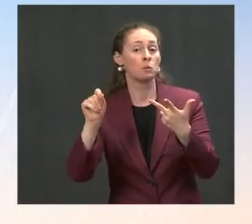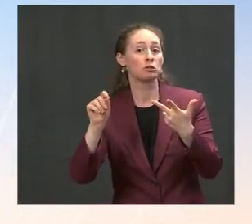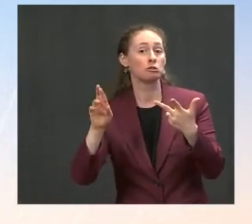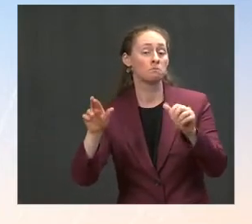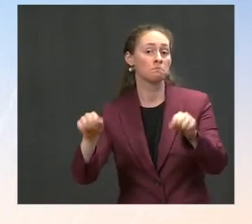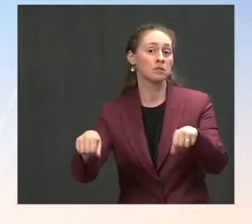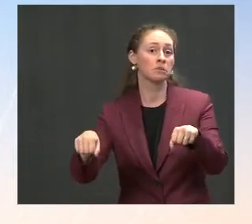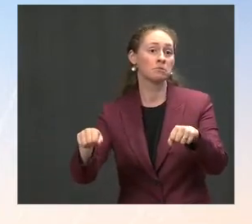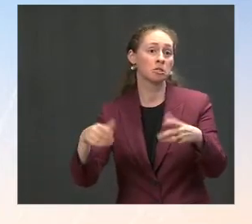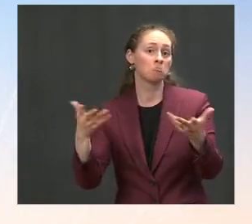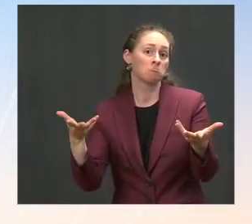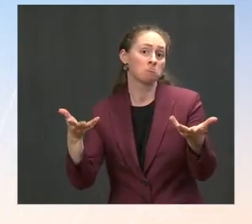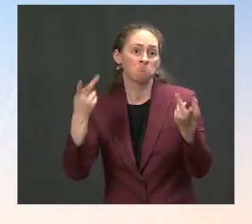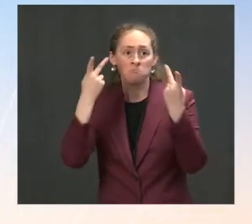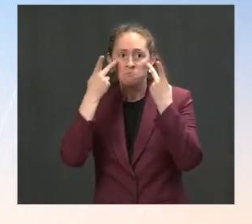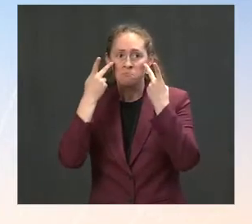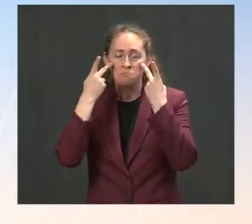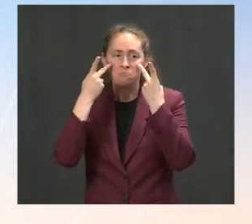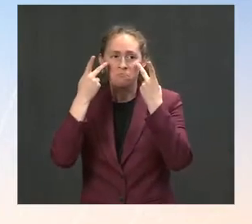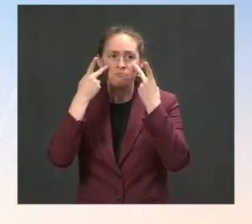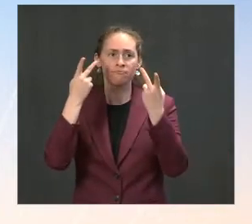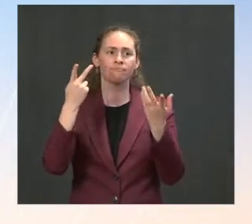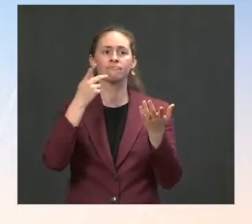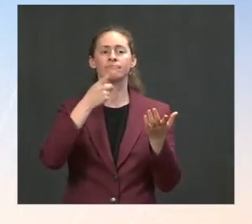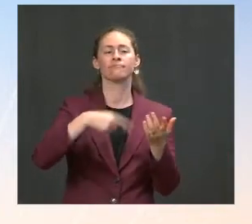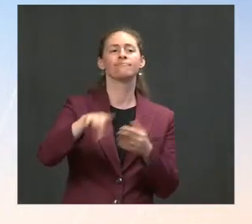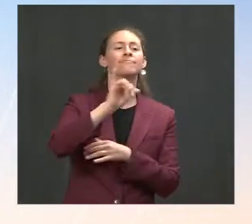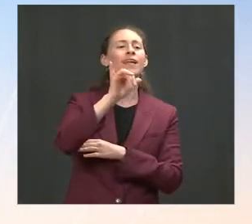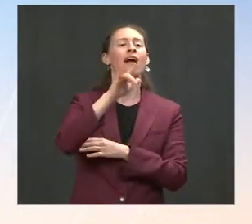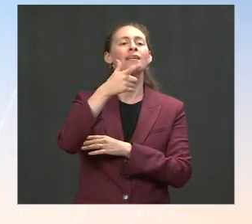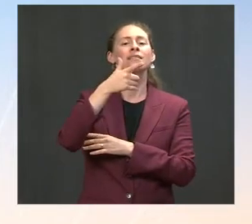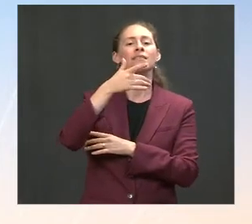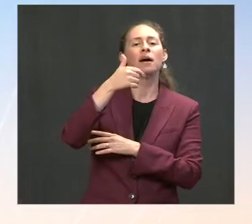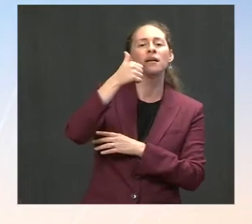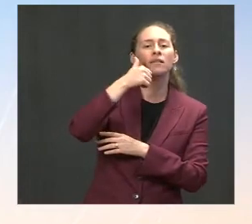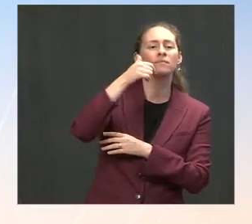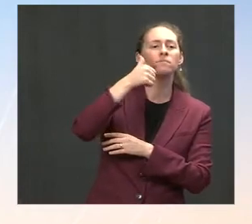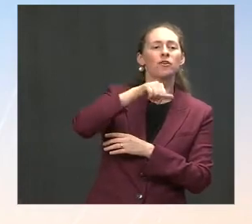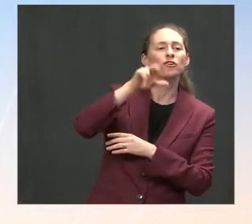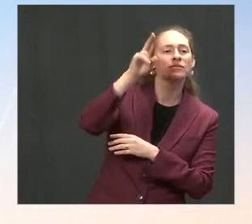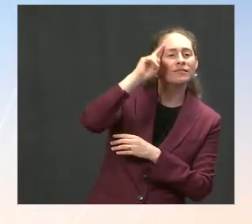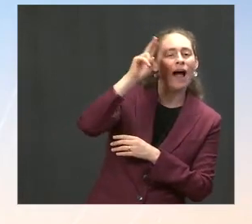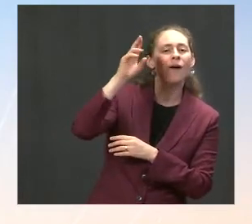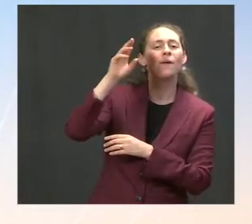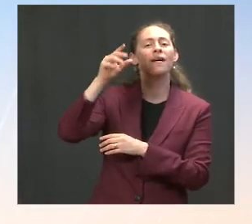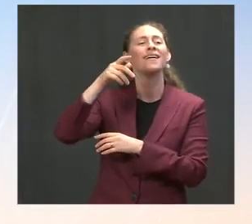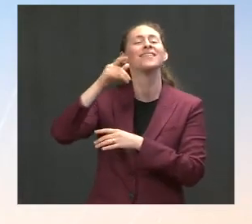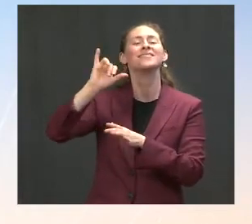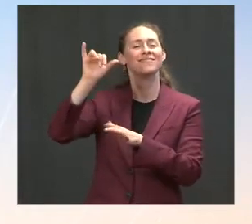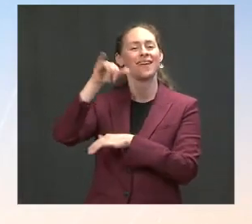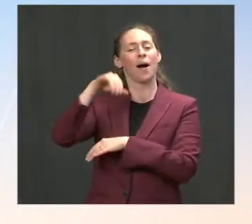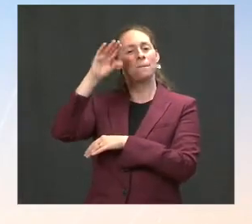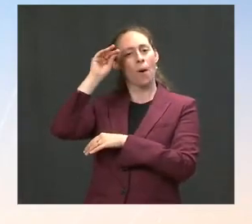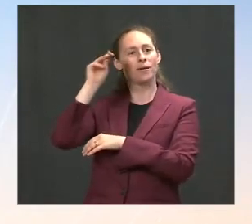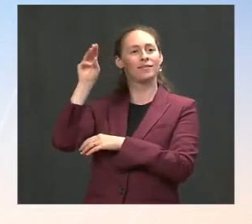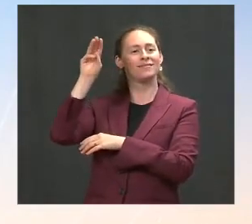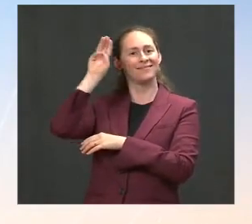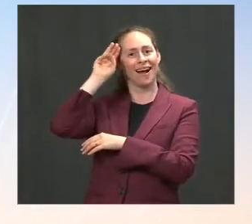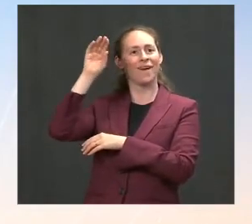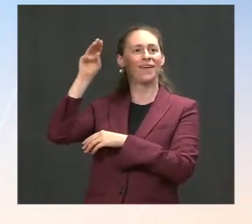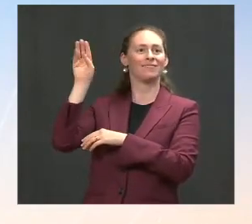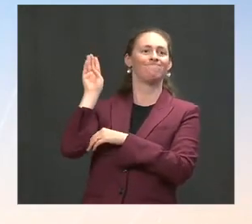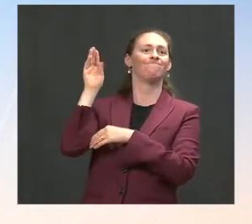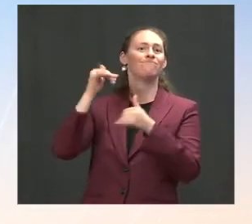Boy Scouts and Girl Scouts, and we were going to prepare for every contingency. That's the job of the federal government, right, to ensure we have